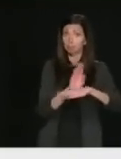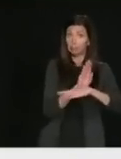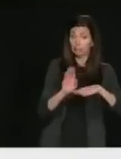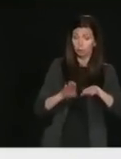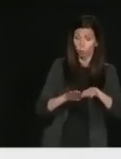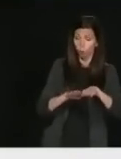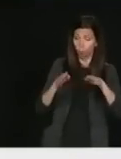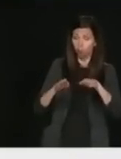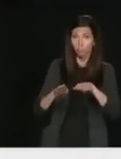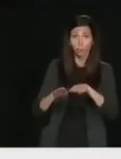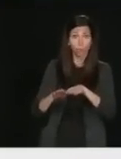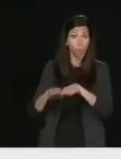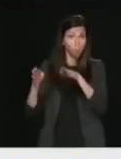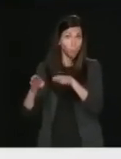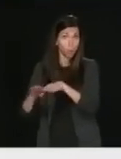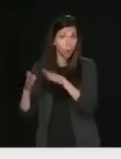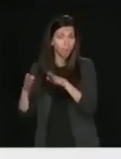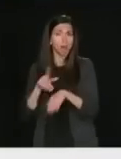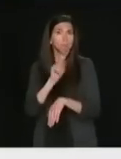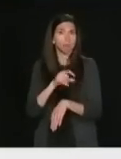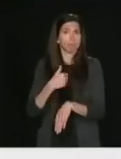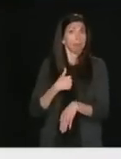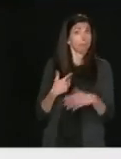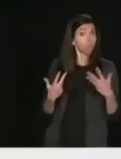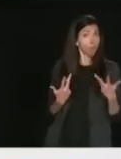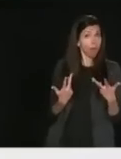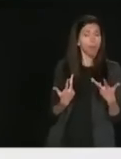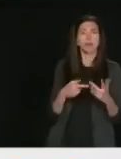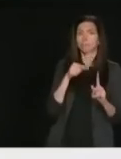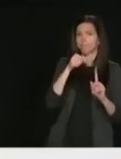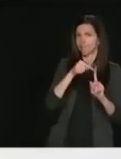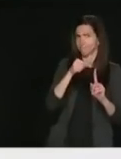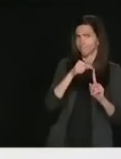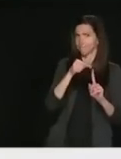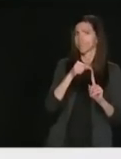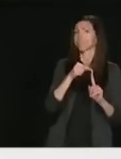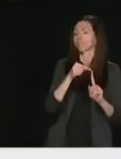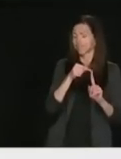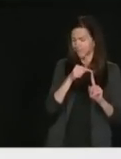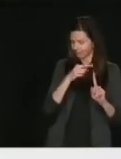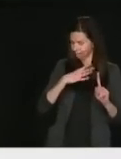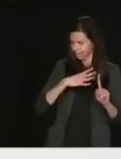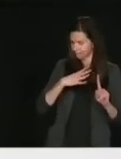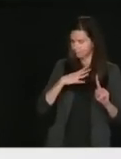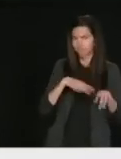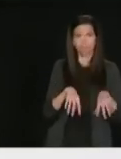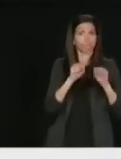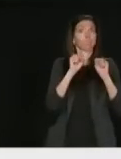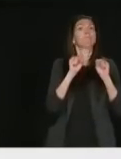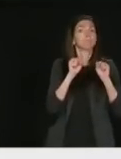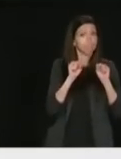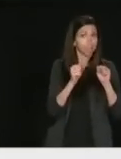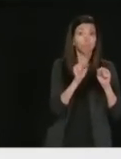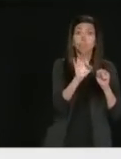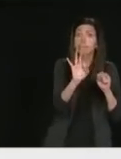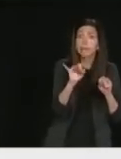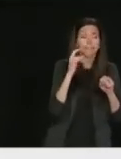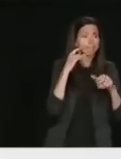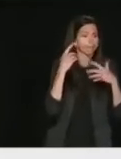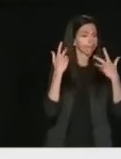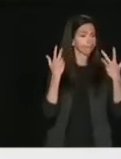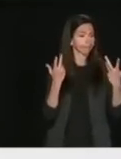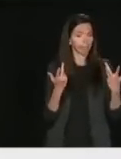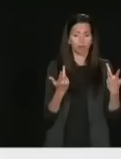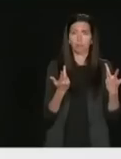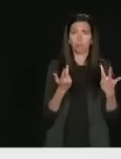is a resurgence or flare-up of COVID-19 somewhere across the country. So the federal government has decided that we